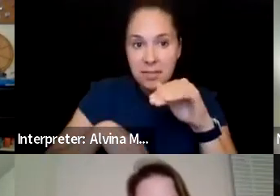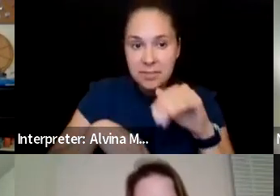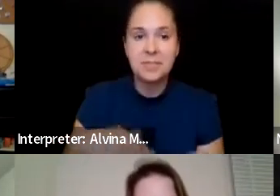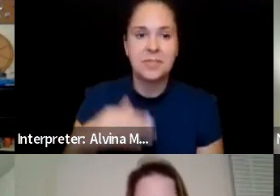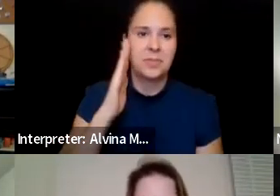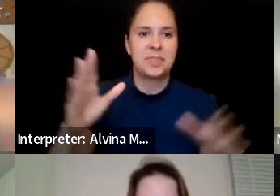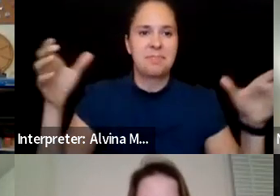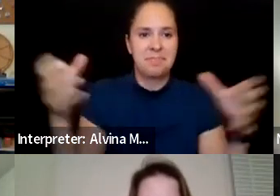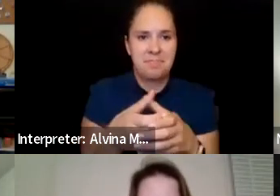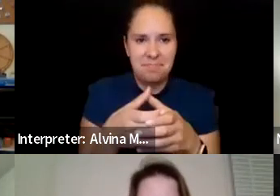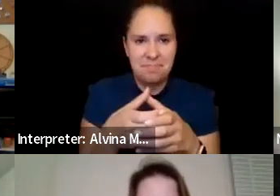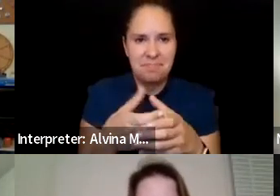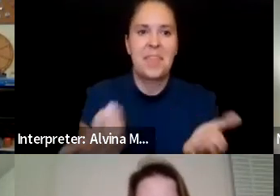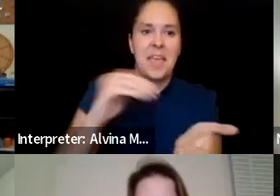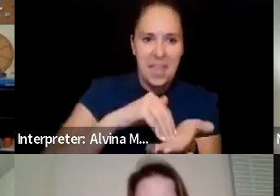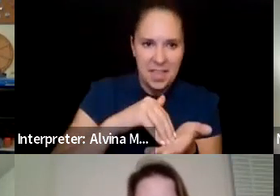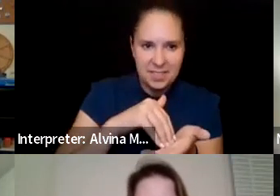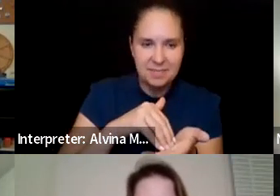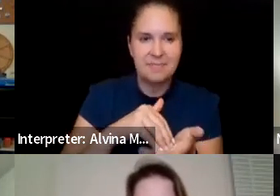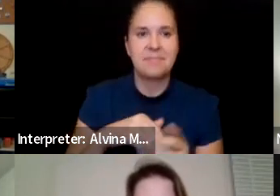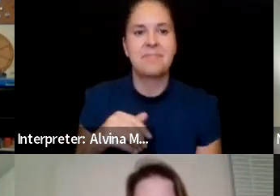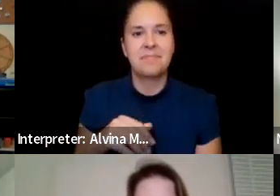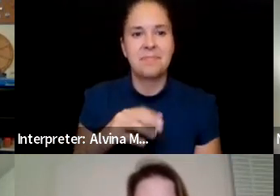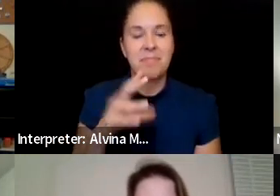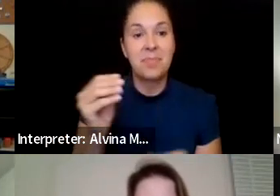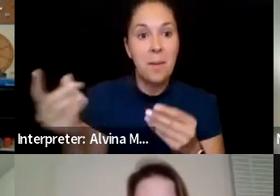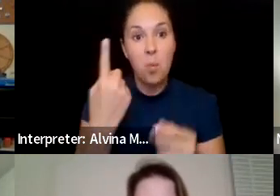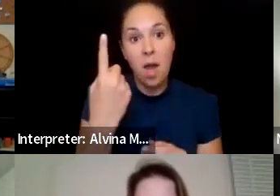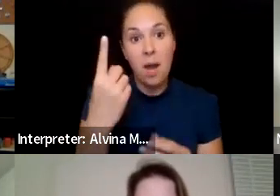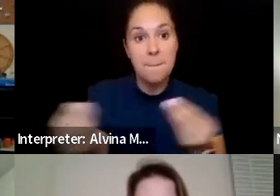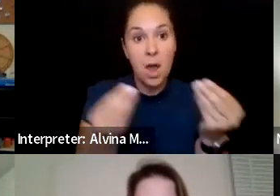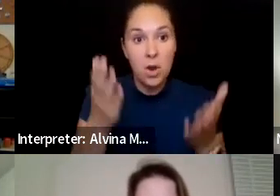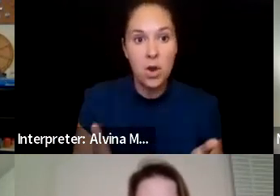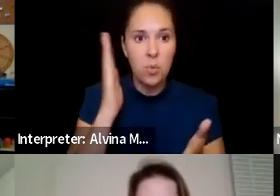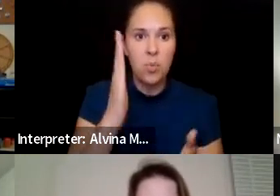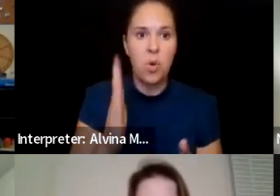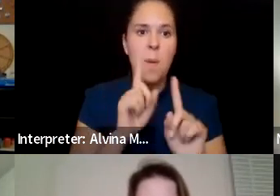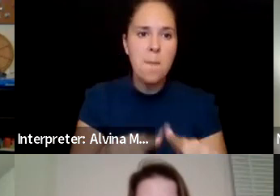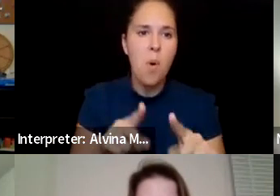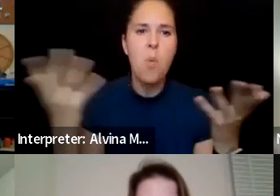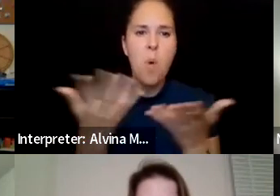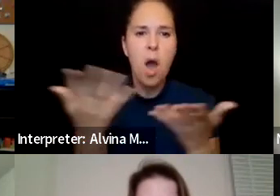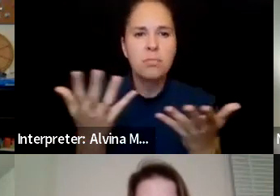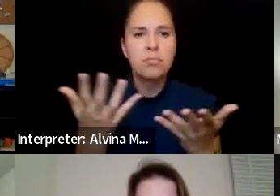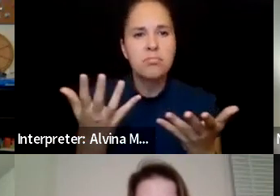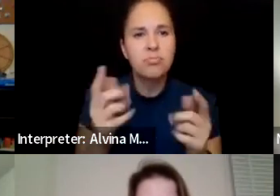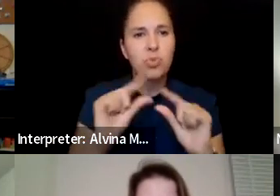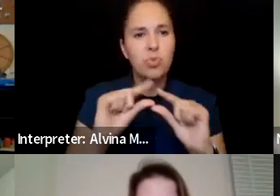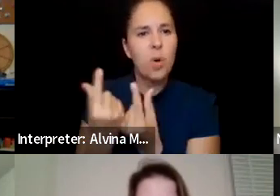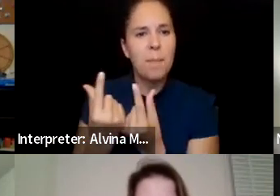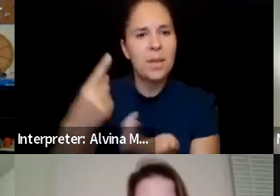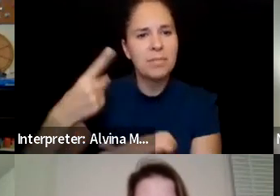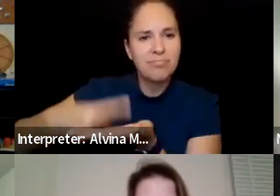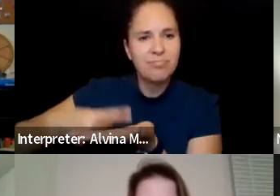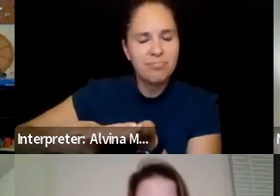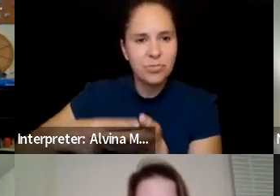back together as a large group. And one of the moderators is going to report out on what that group talked about to everybody